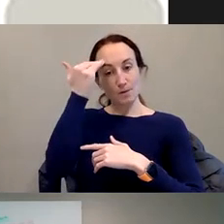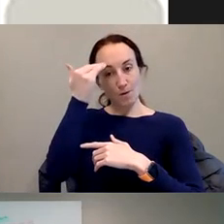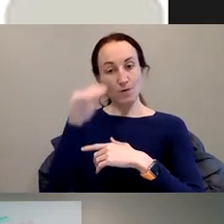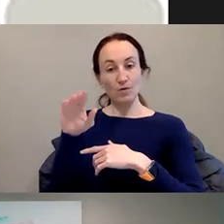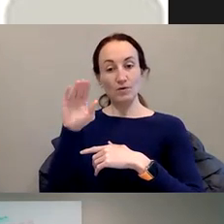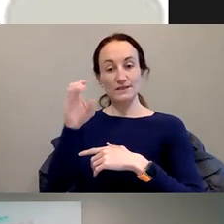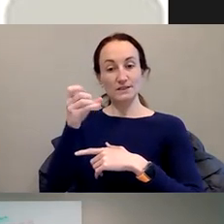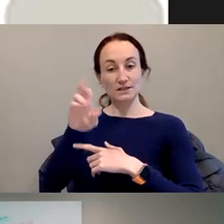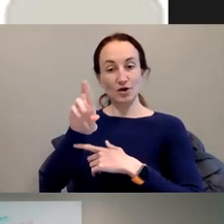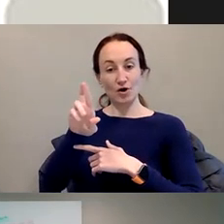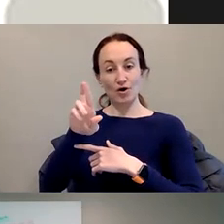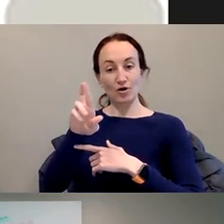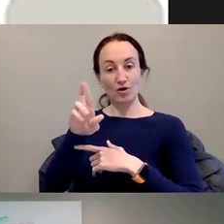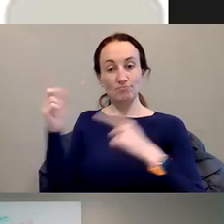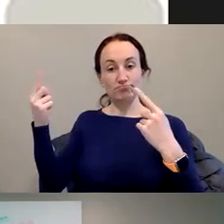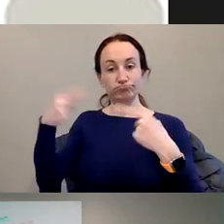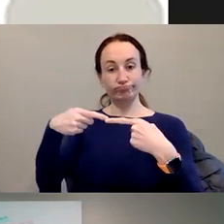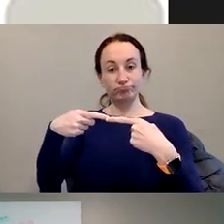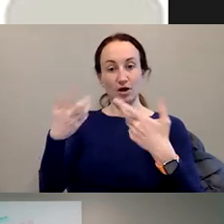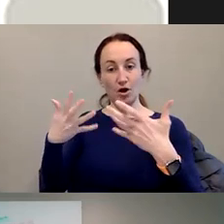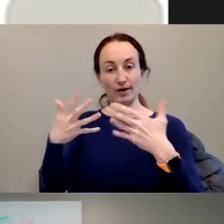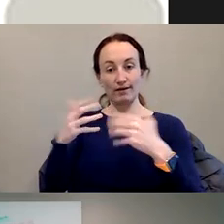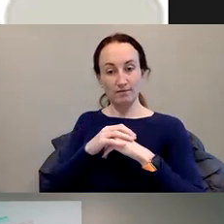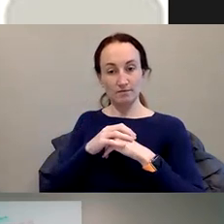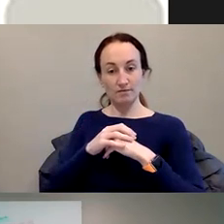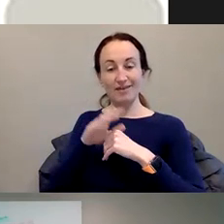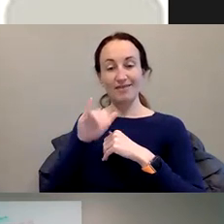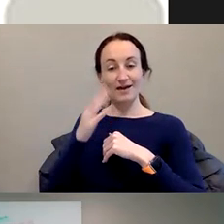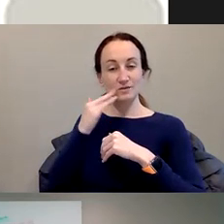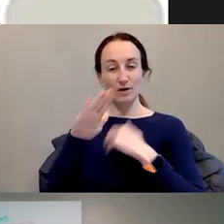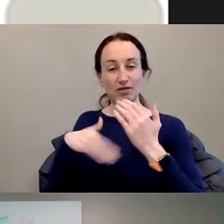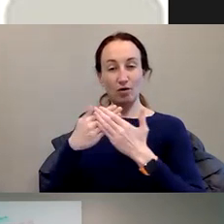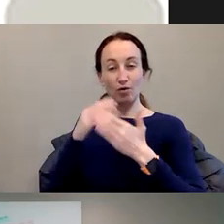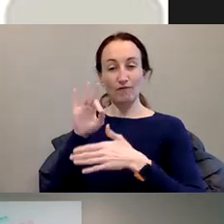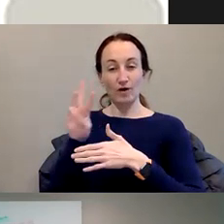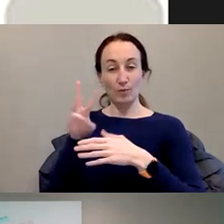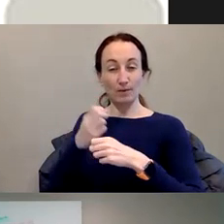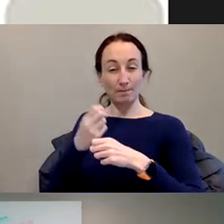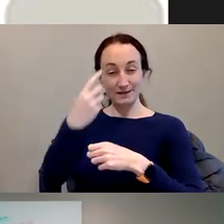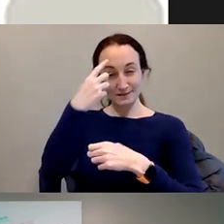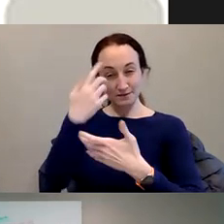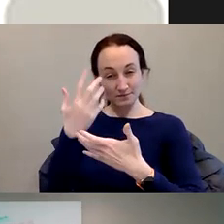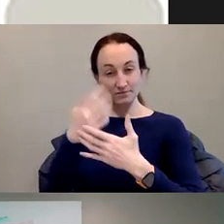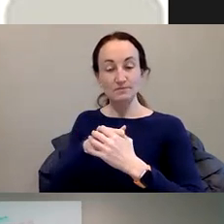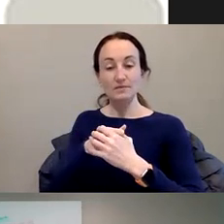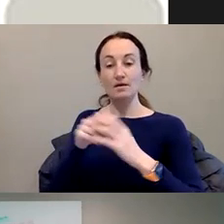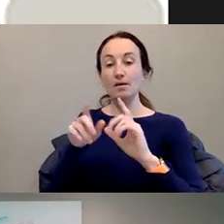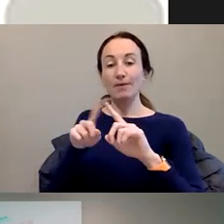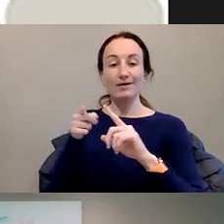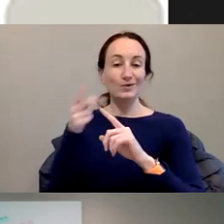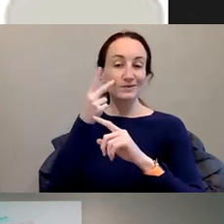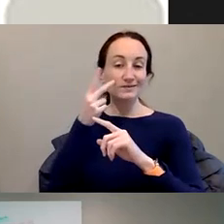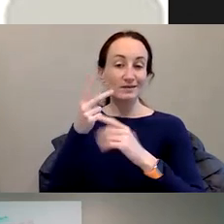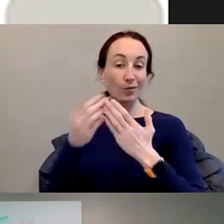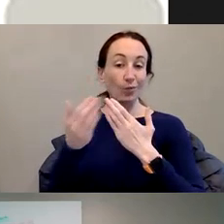on the epitope already, and that's why the whole framework kind of makes sense. As you can see,